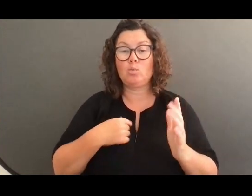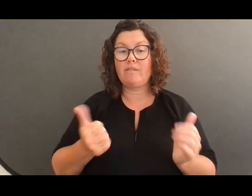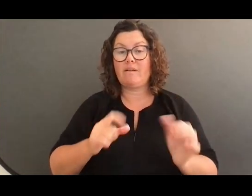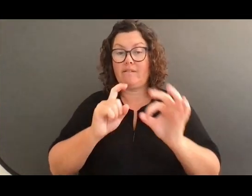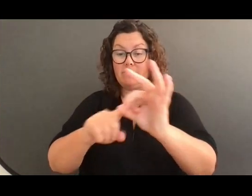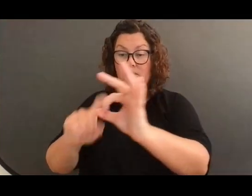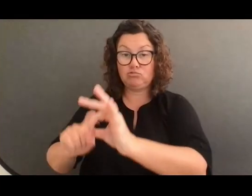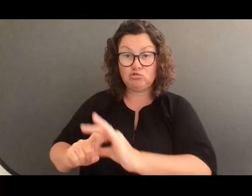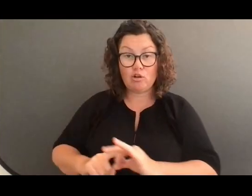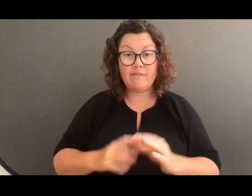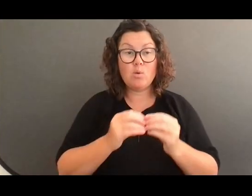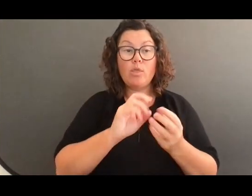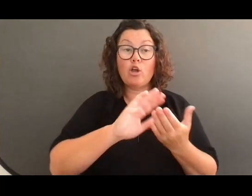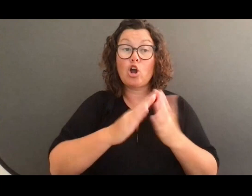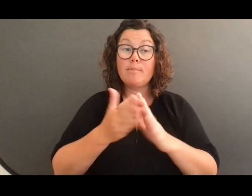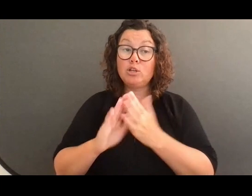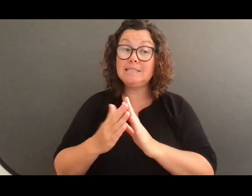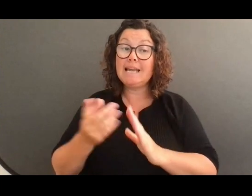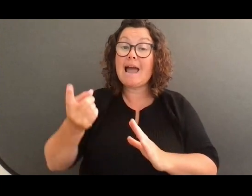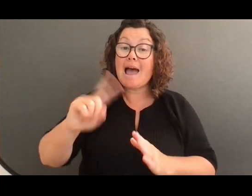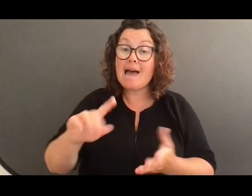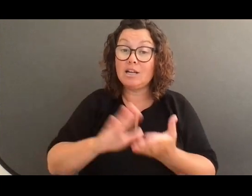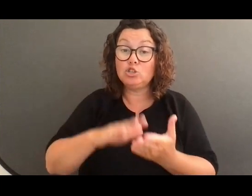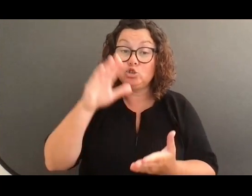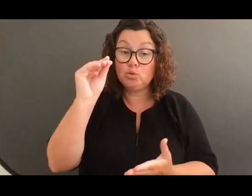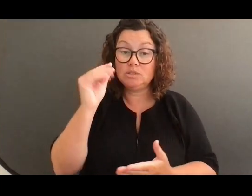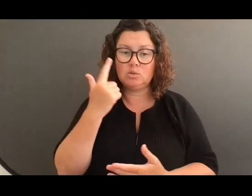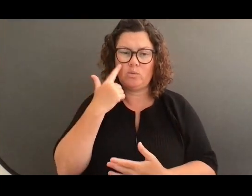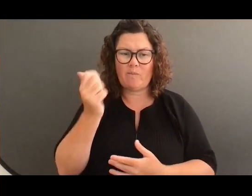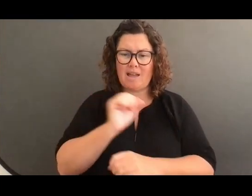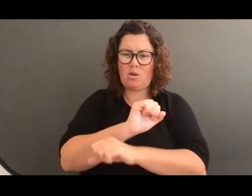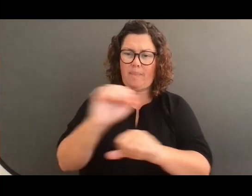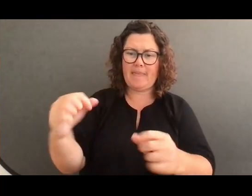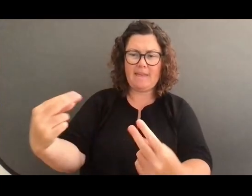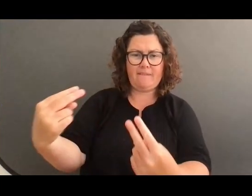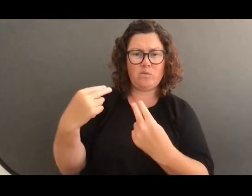students to find out, what is their perspective on this space.